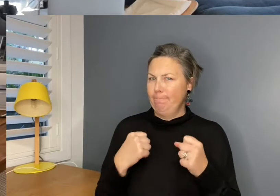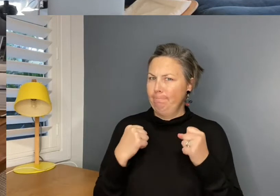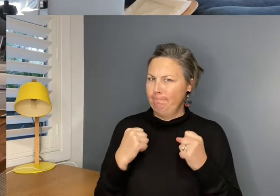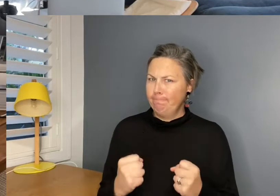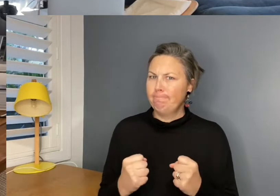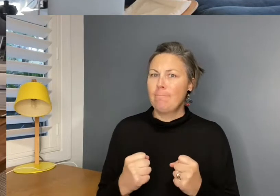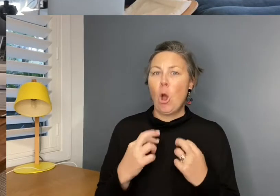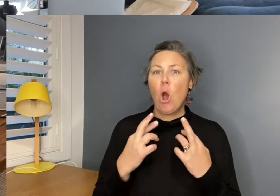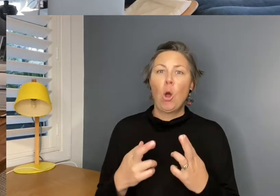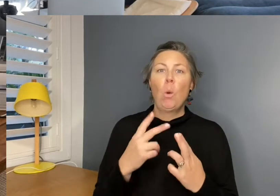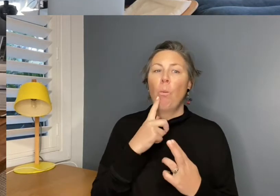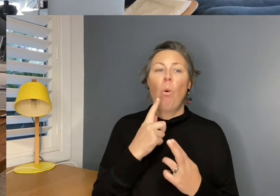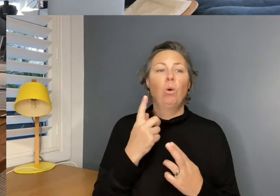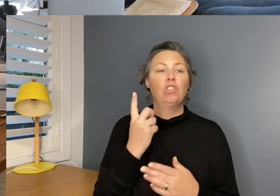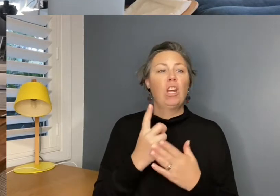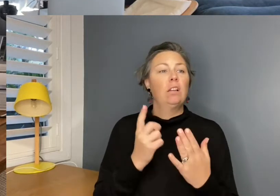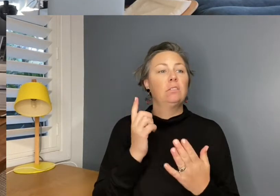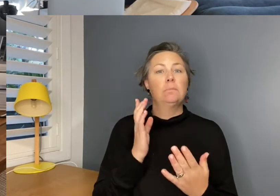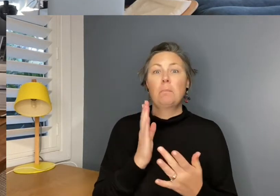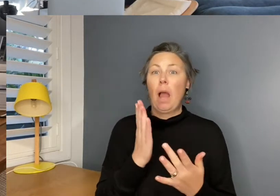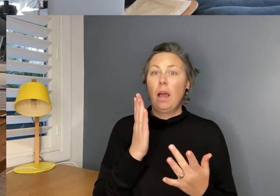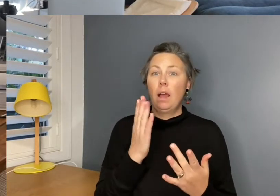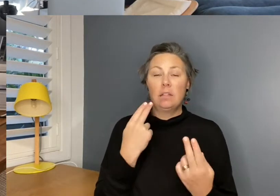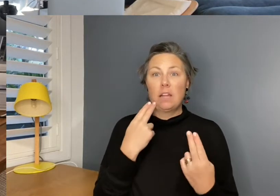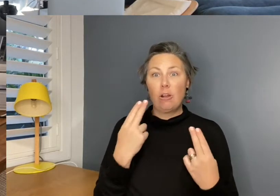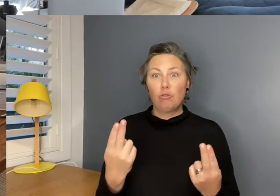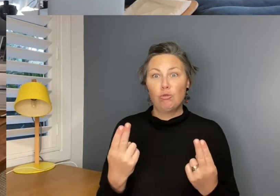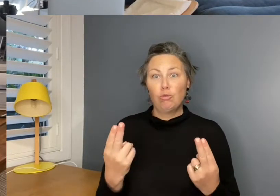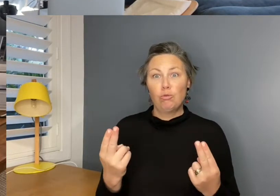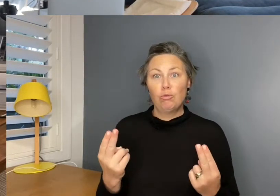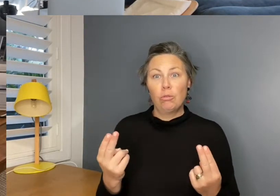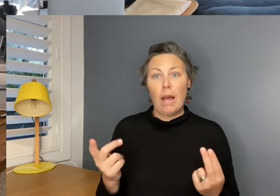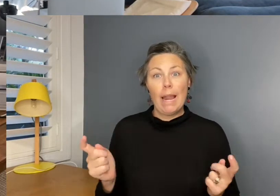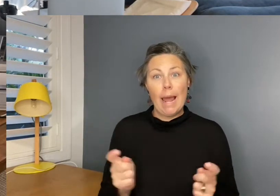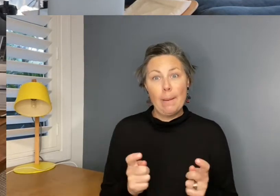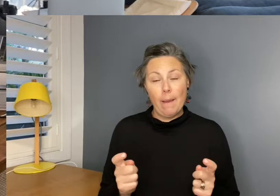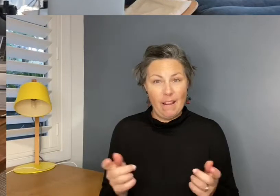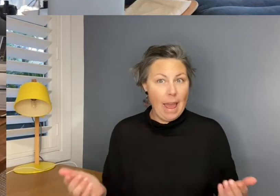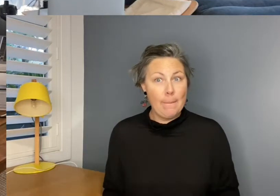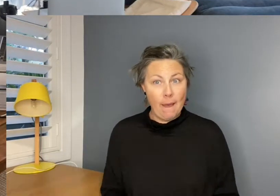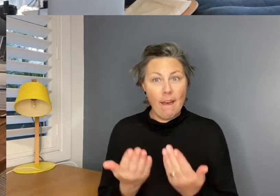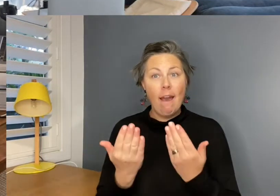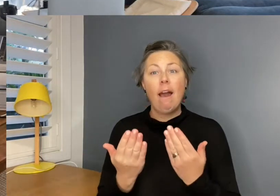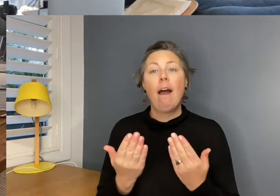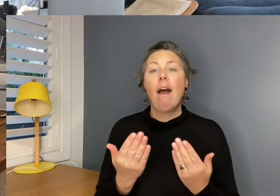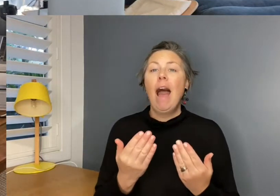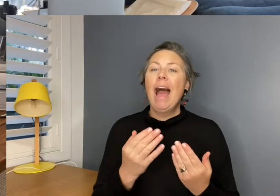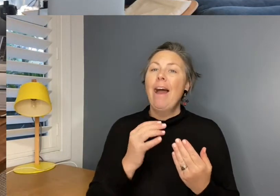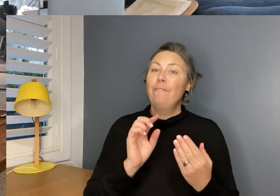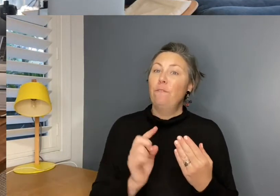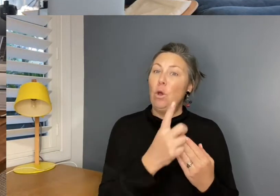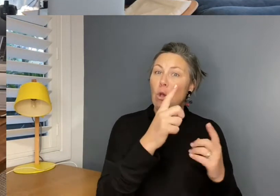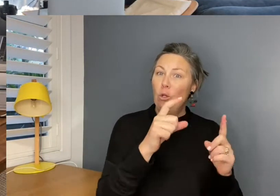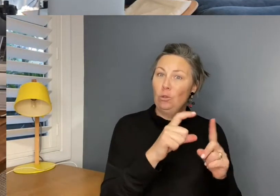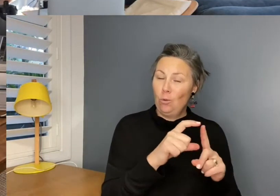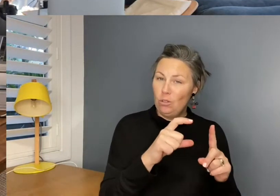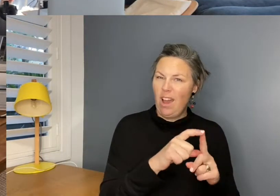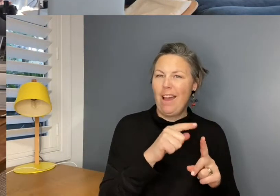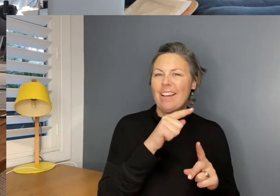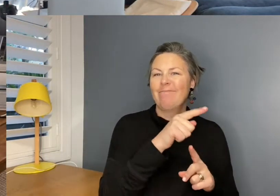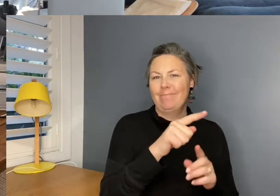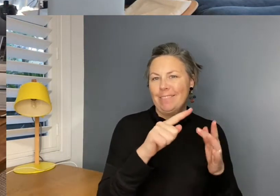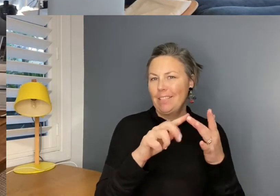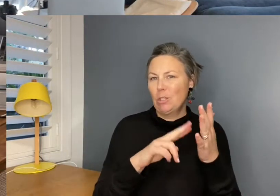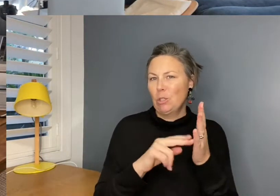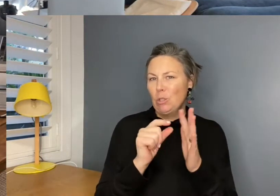into spontaneous natural labour. Last time with Honey, I was induced, and I did have a positive experience with her birth, and I don't regret any